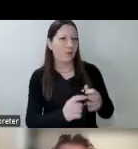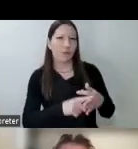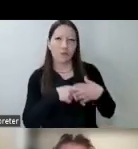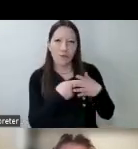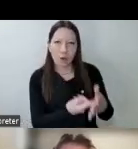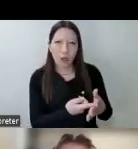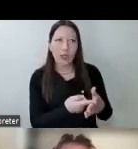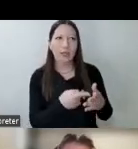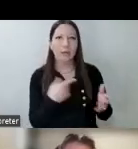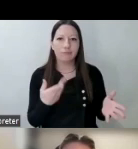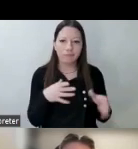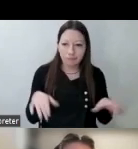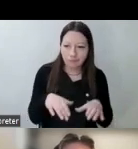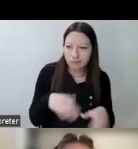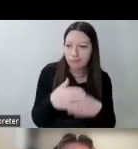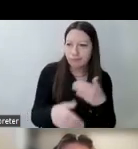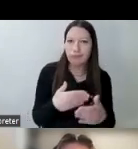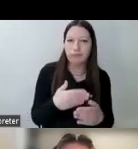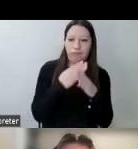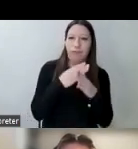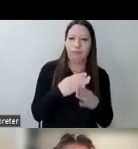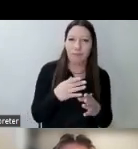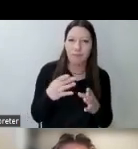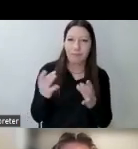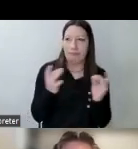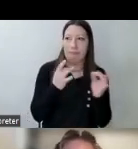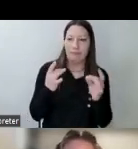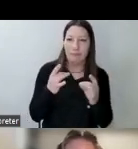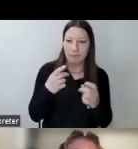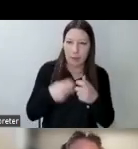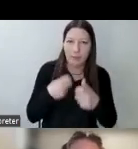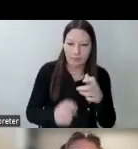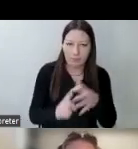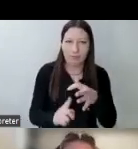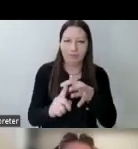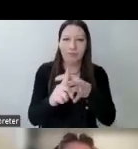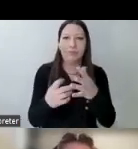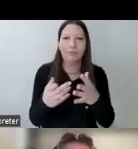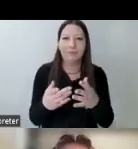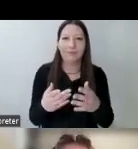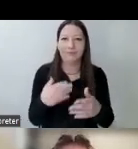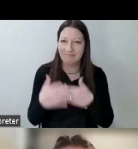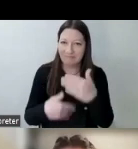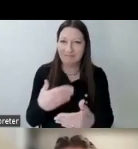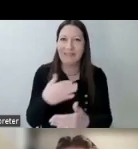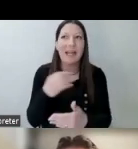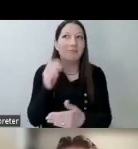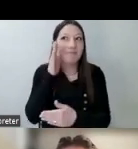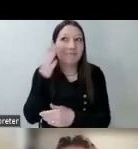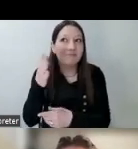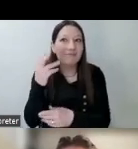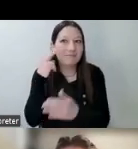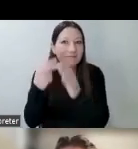run into along the way, and where I see things headed next. So to begin, I had the initial idea for